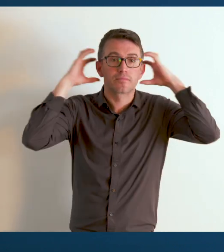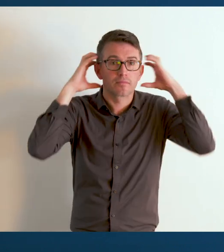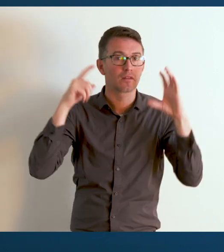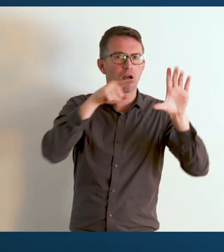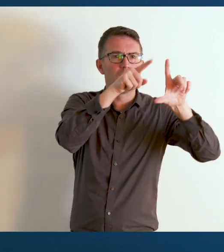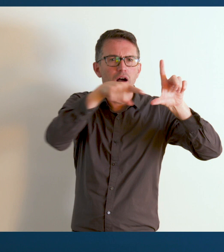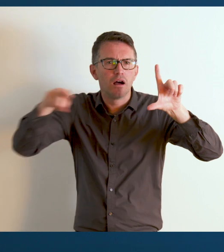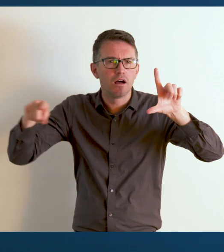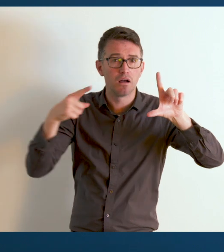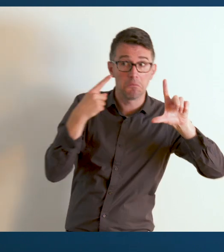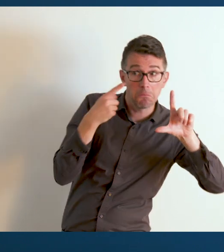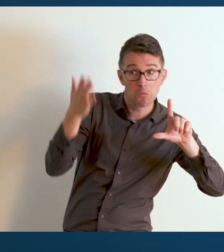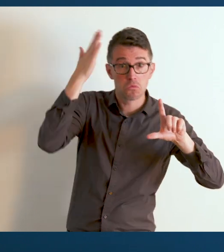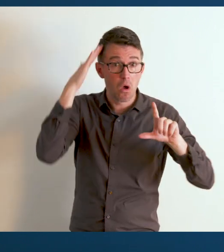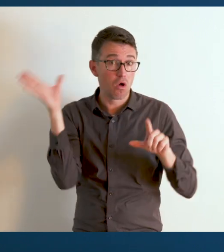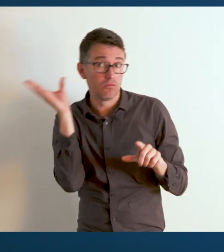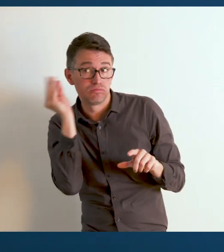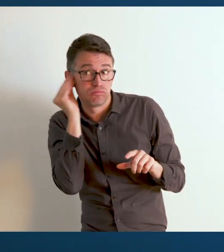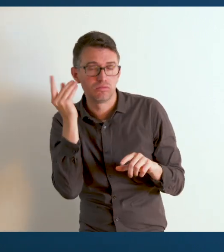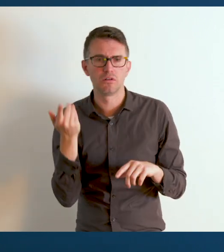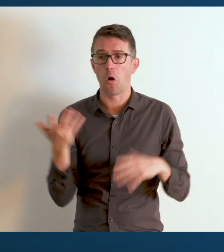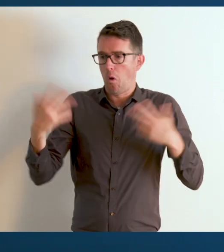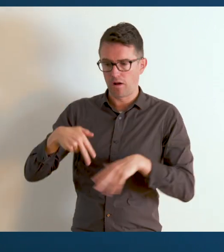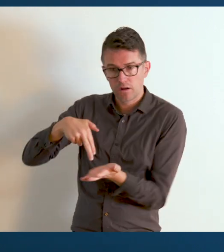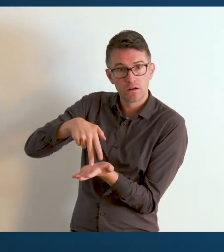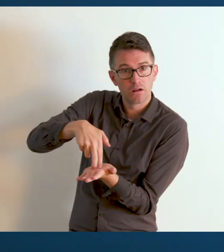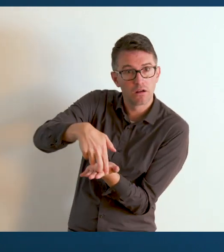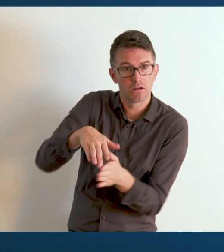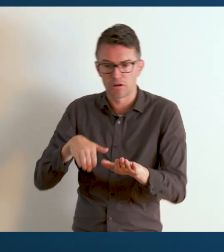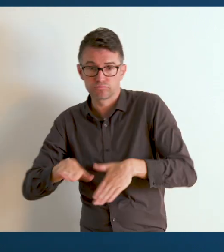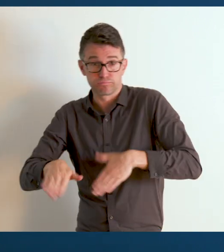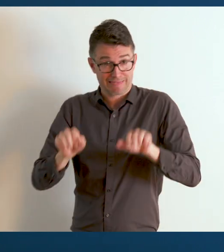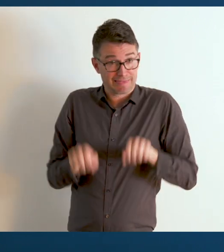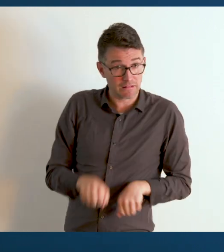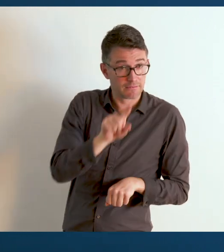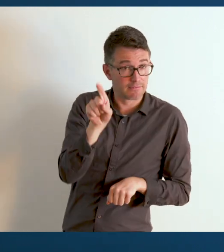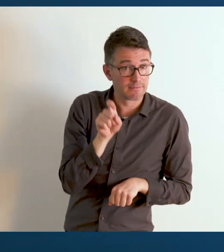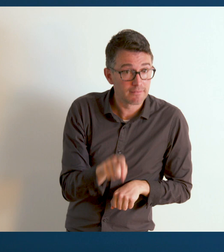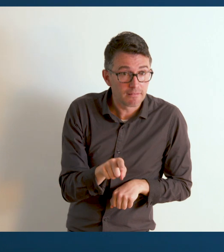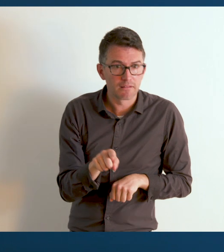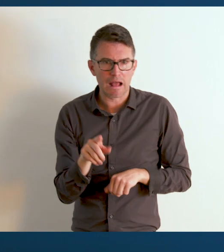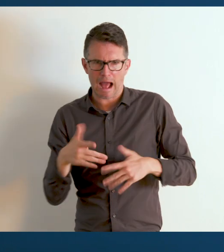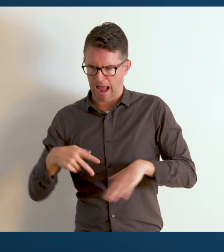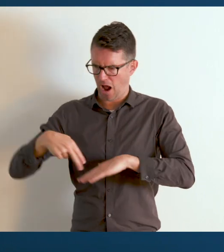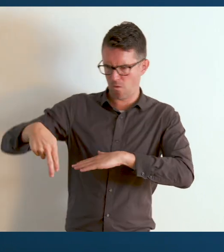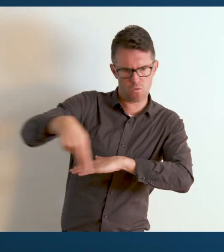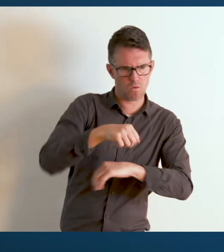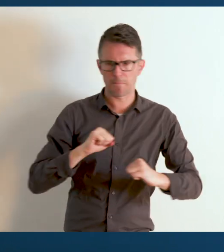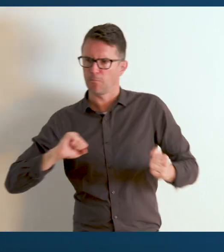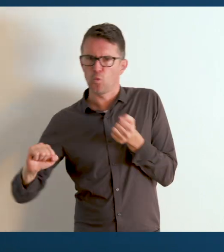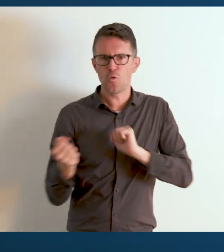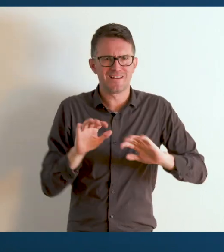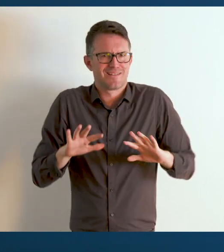hearing tests, or just an observation of how you walk, how you're able to